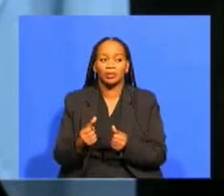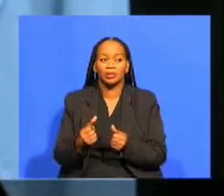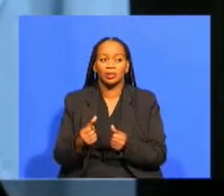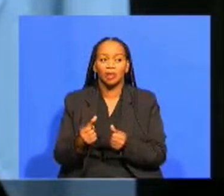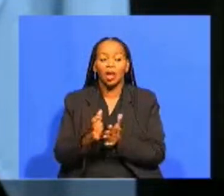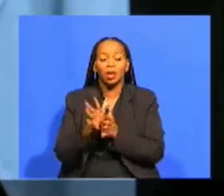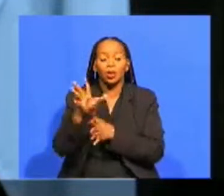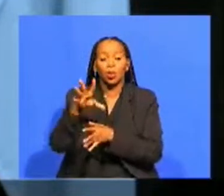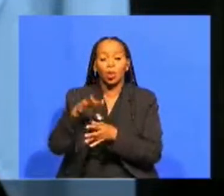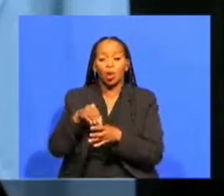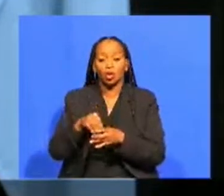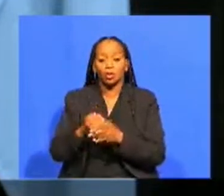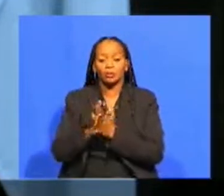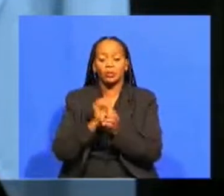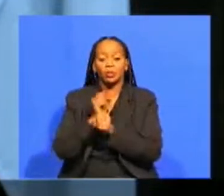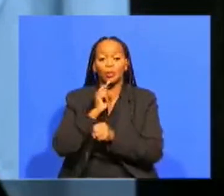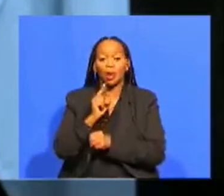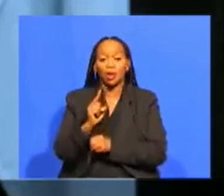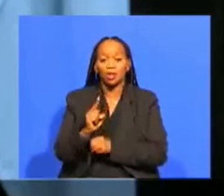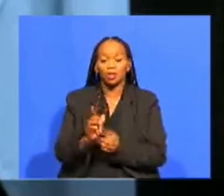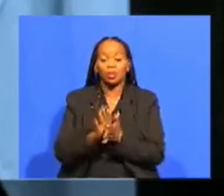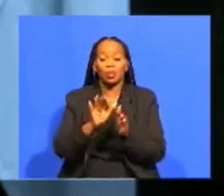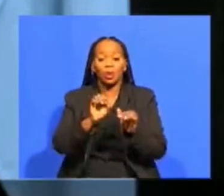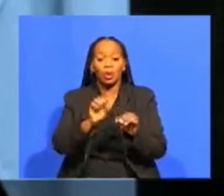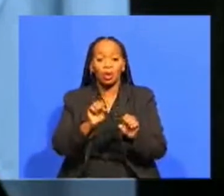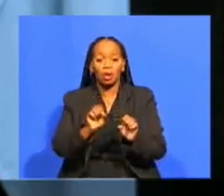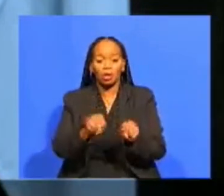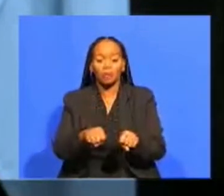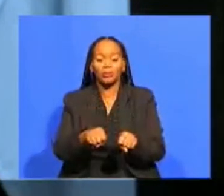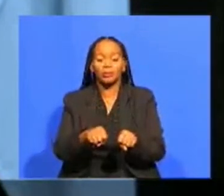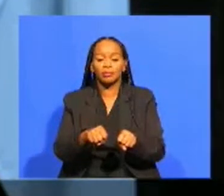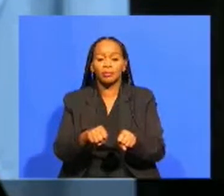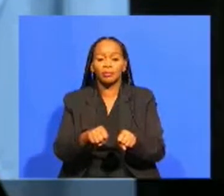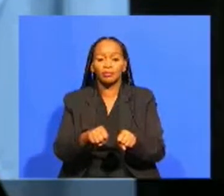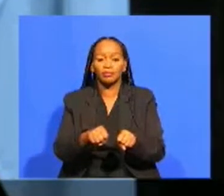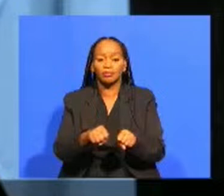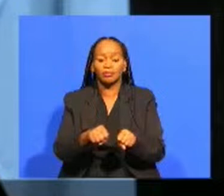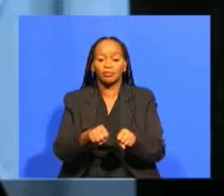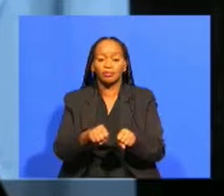contribute to ensuring that we are able to